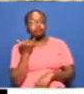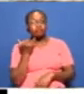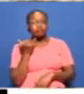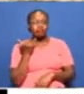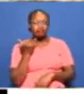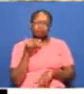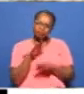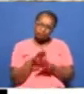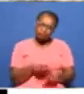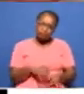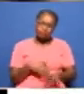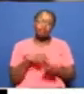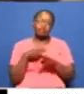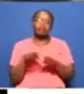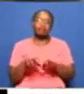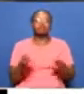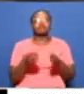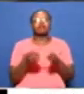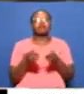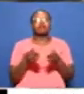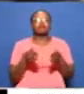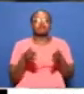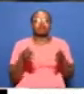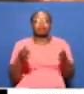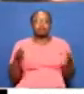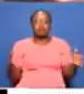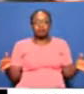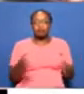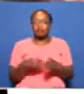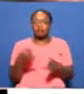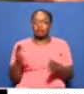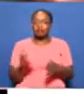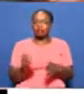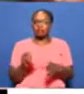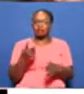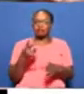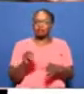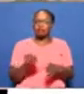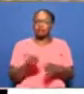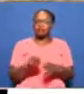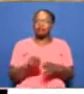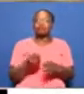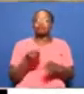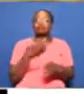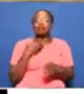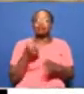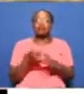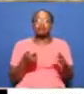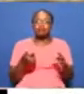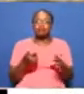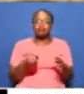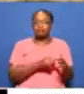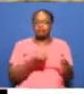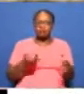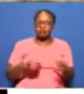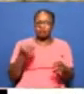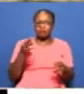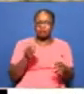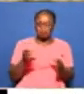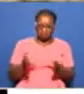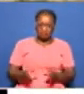sasa market ikaanza kufungua. In 2020, they got more demand from the Chinese companies and sold up to 30 tons of